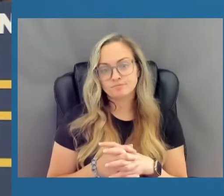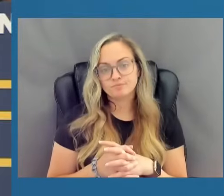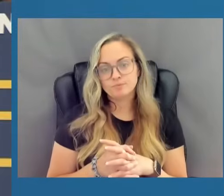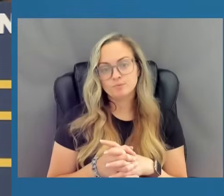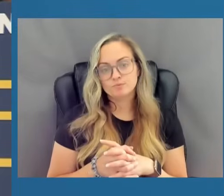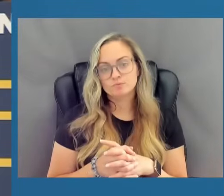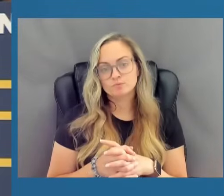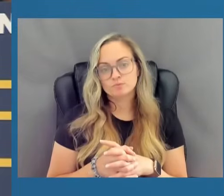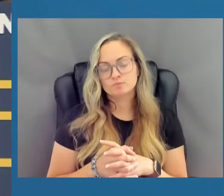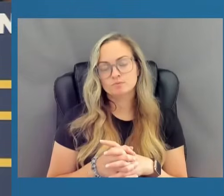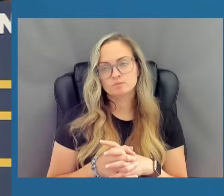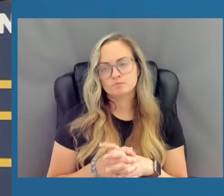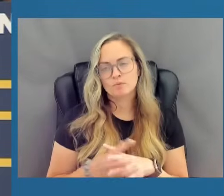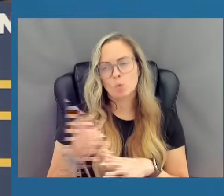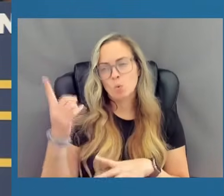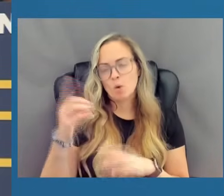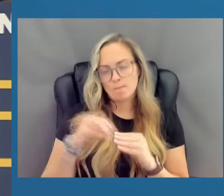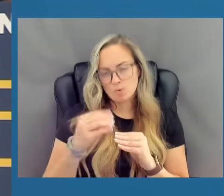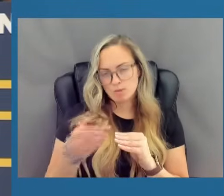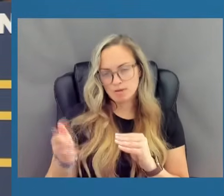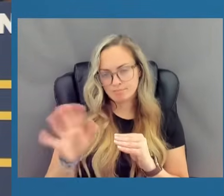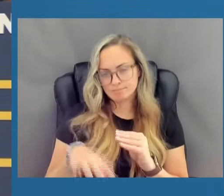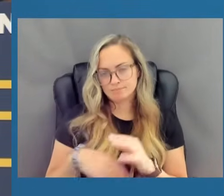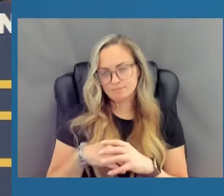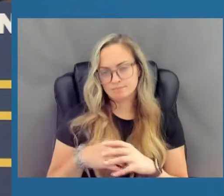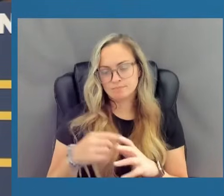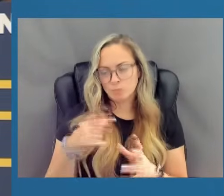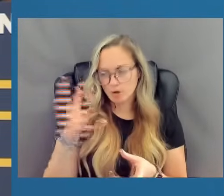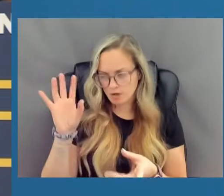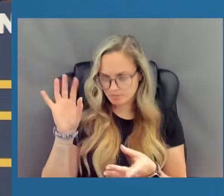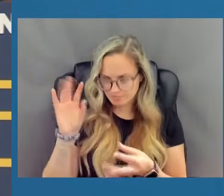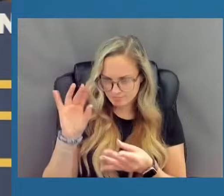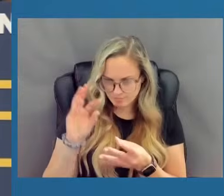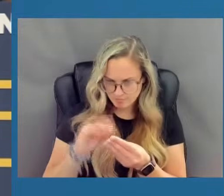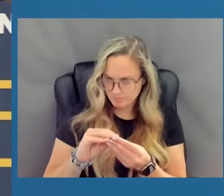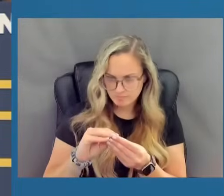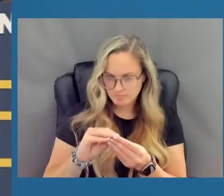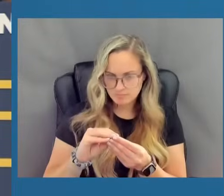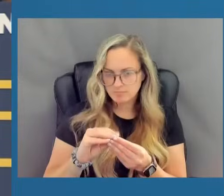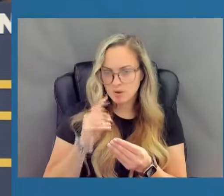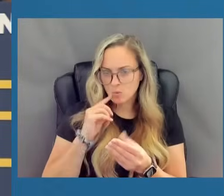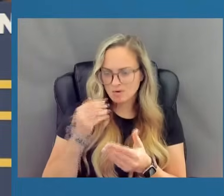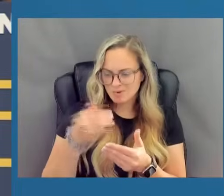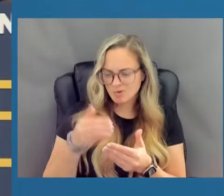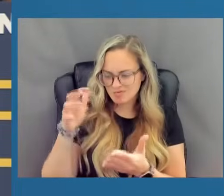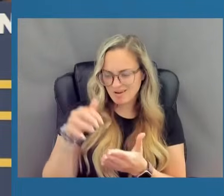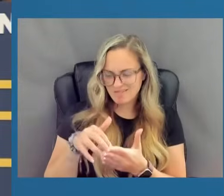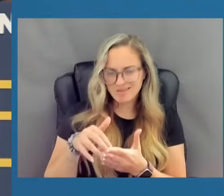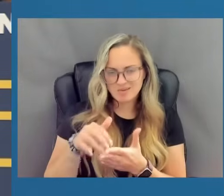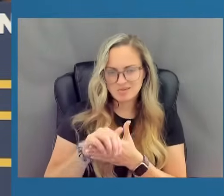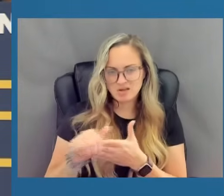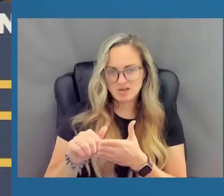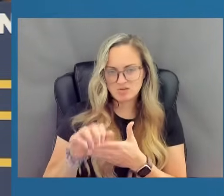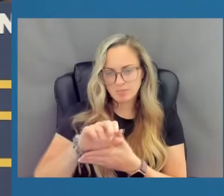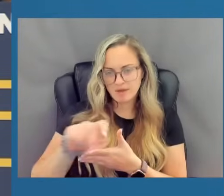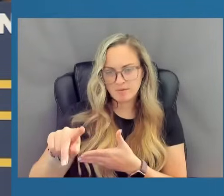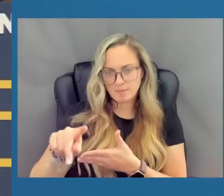And there was one more thing. I said, okay, we're adding it all up, I'd like to get close to $5,000 back in people's